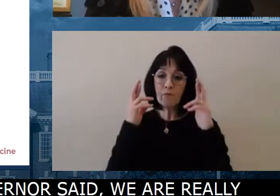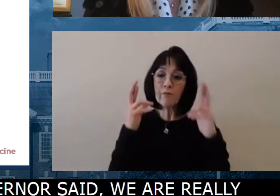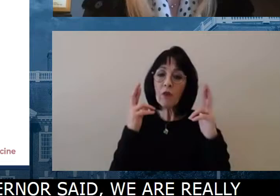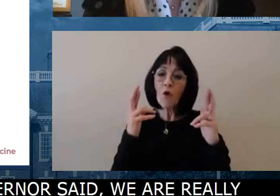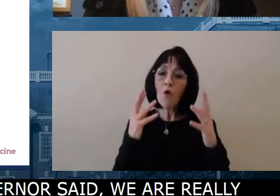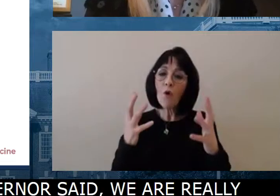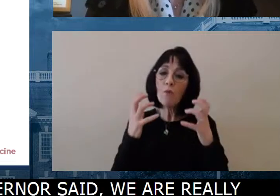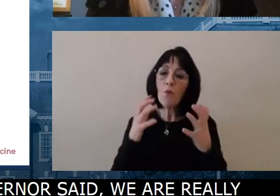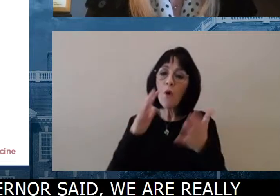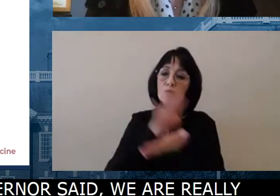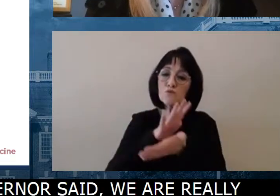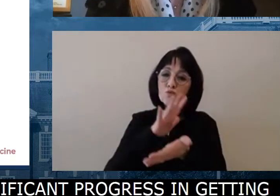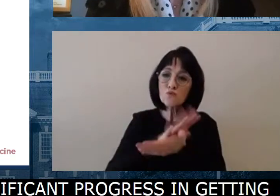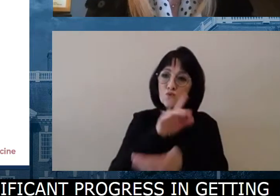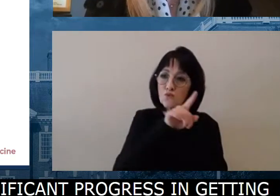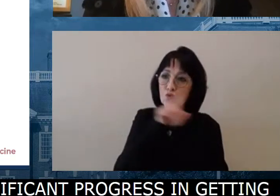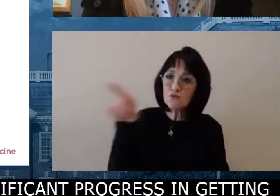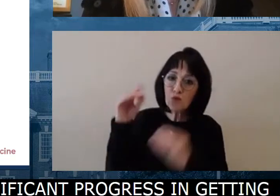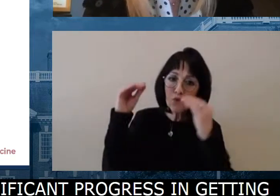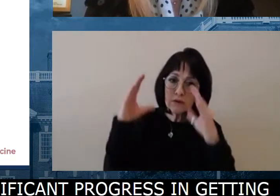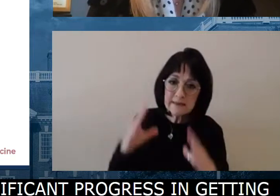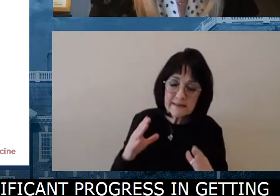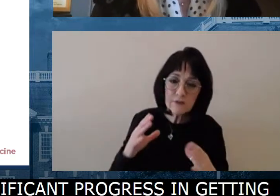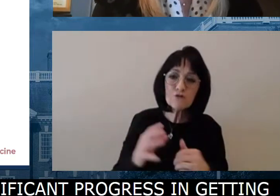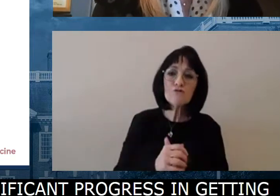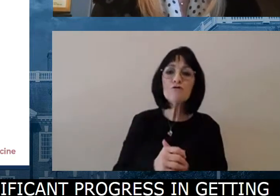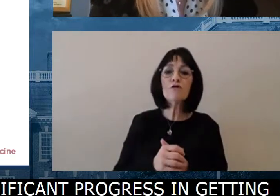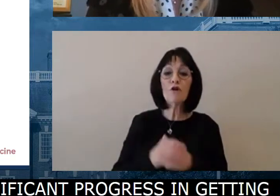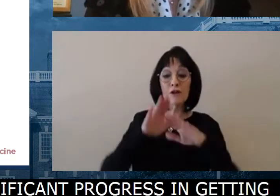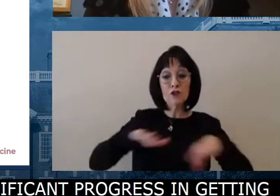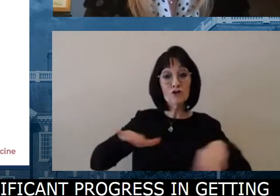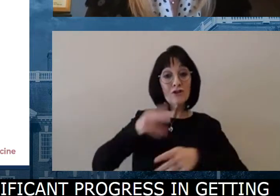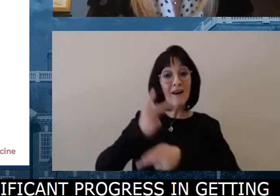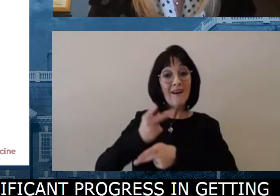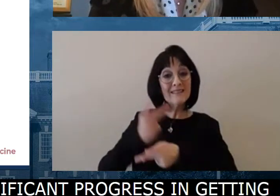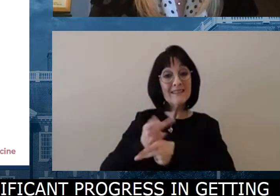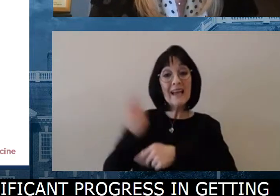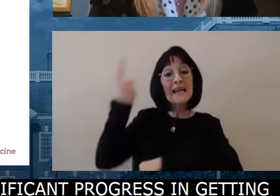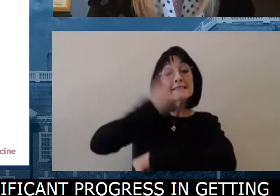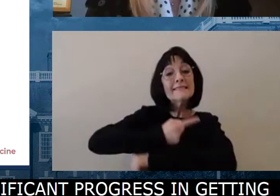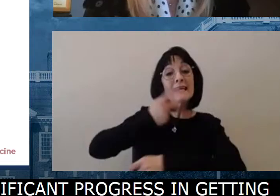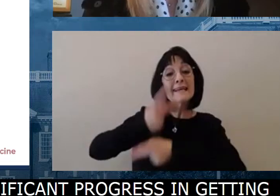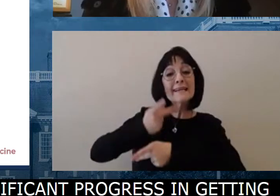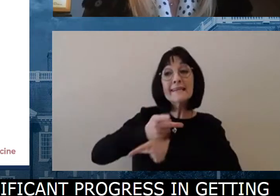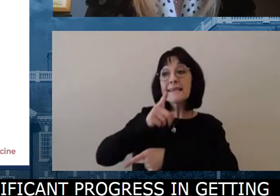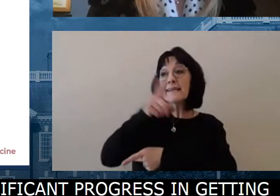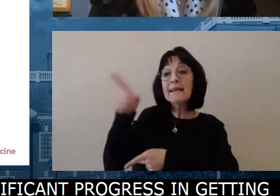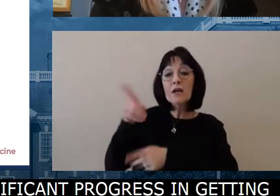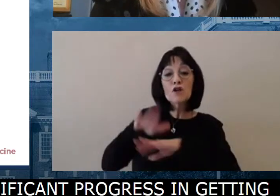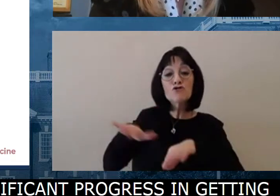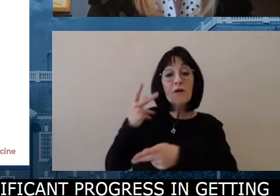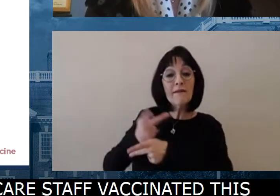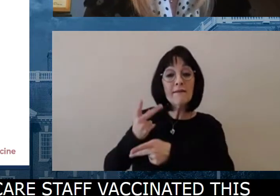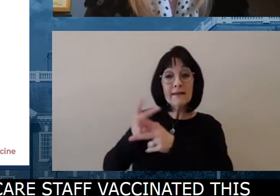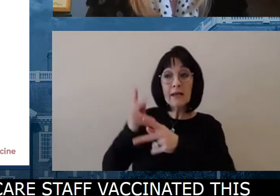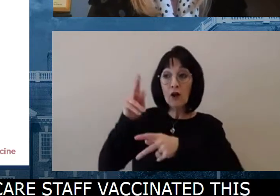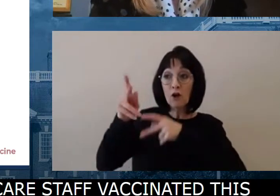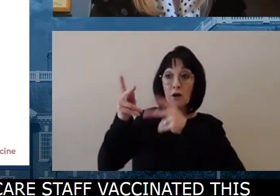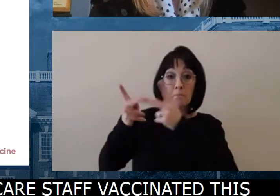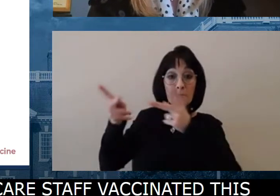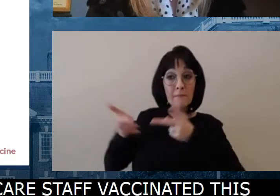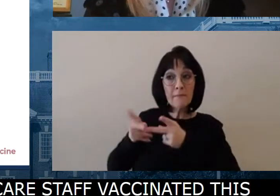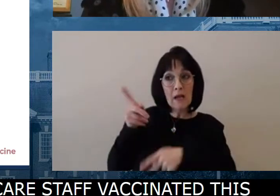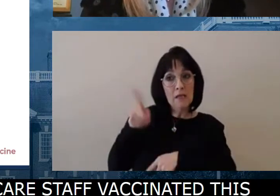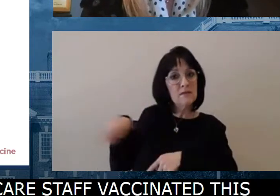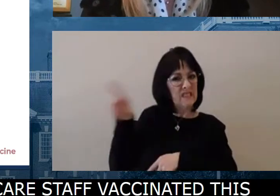staff and childcare staff vaccinated this week. But we're also doing a lot of our community and equity events, which